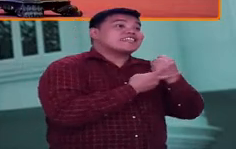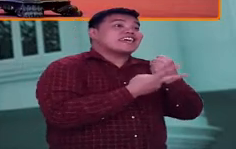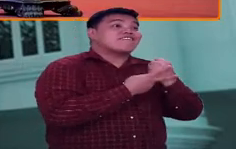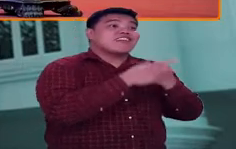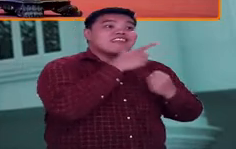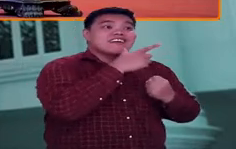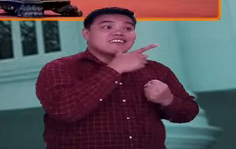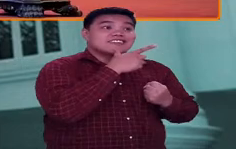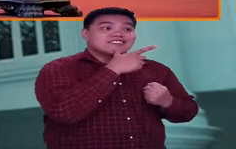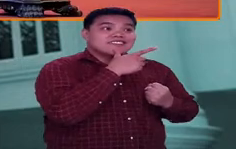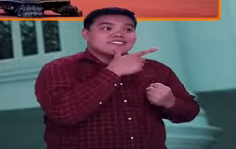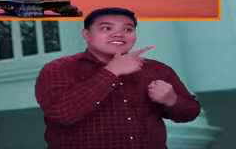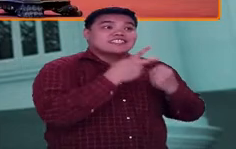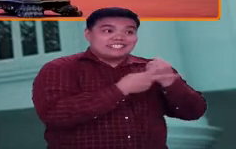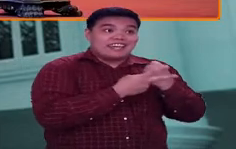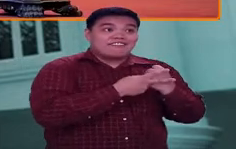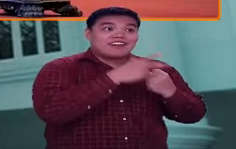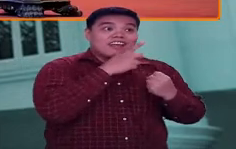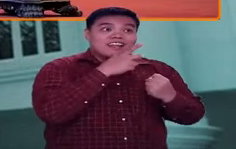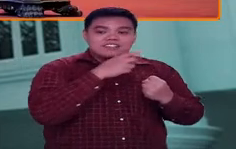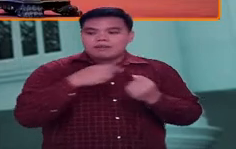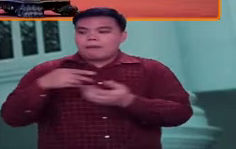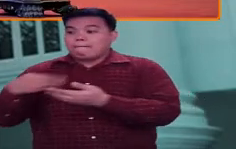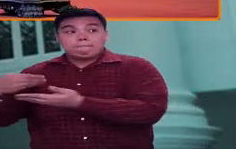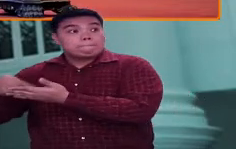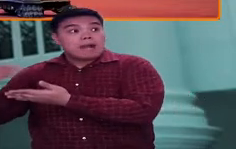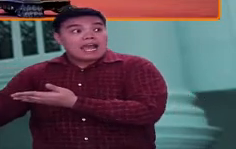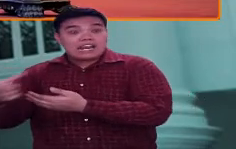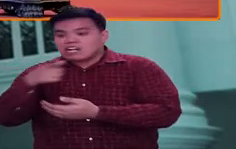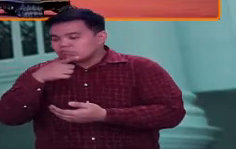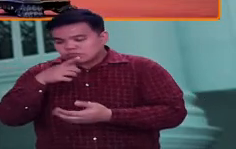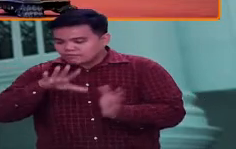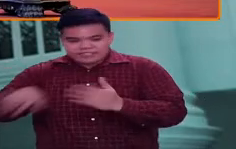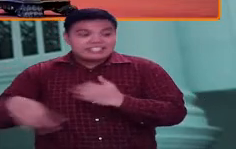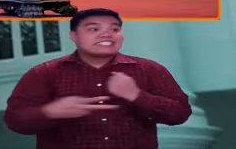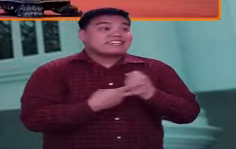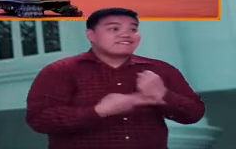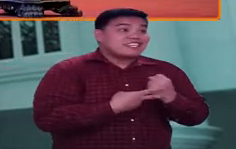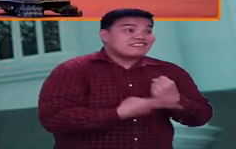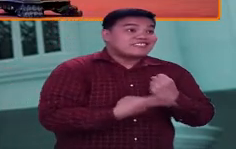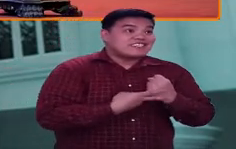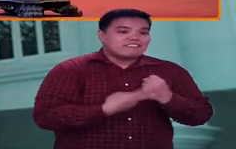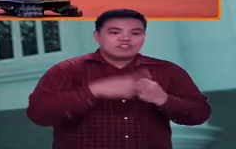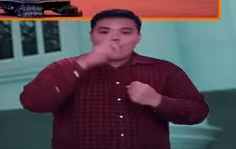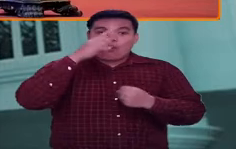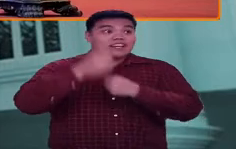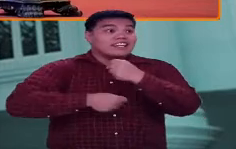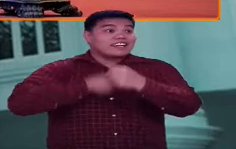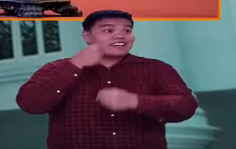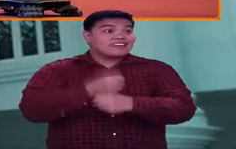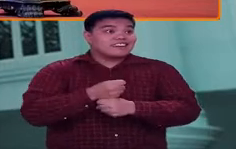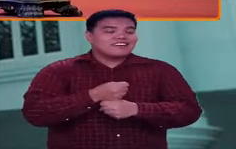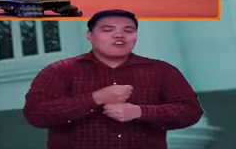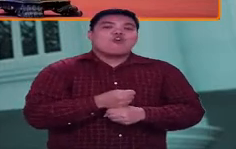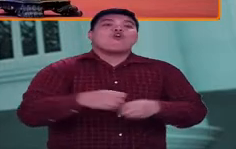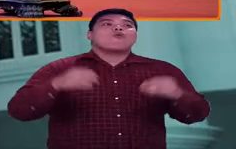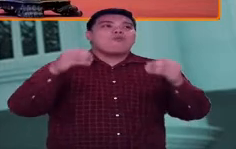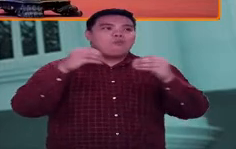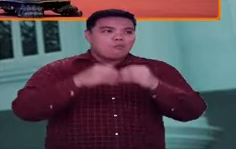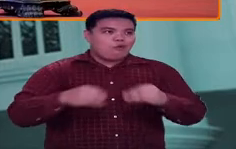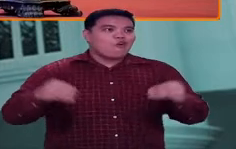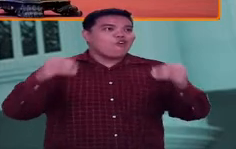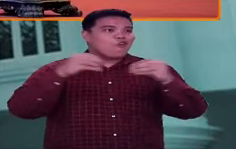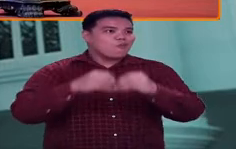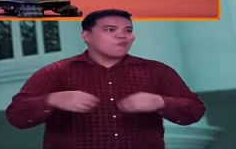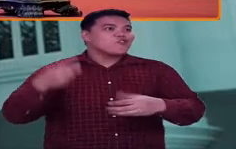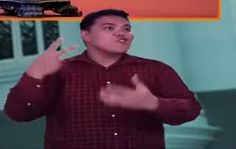lunch, I'm going to give to missions. At the end of 1 year, he gave more than